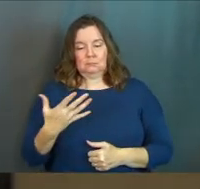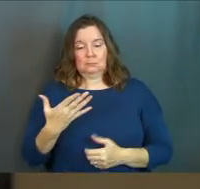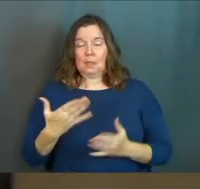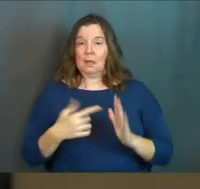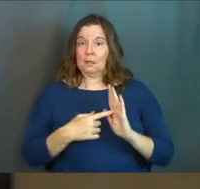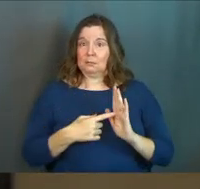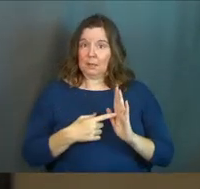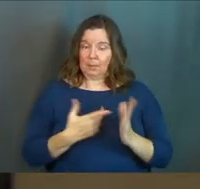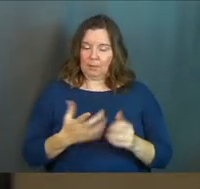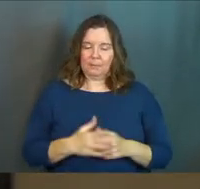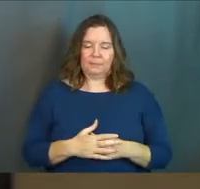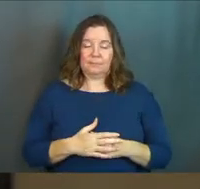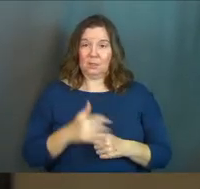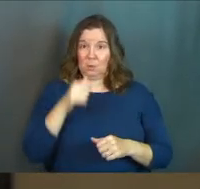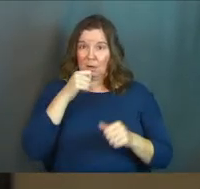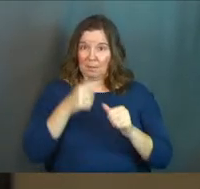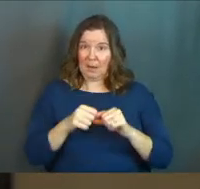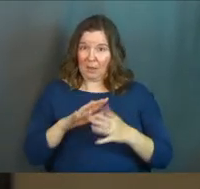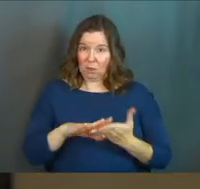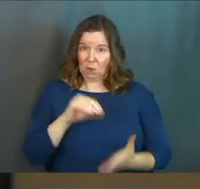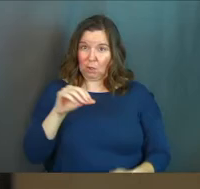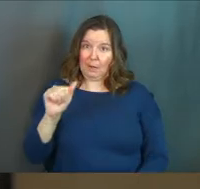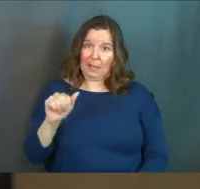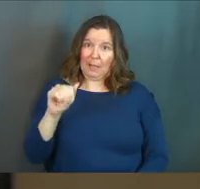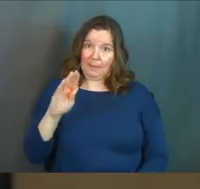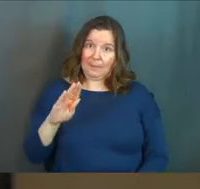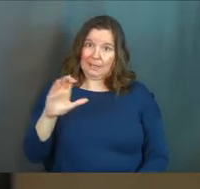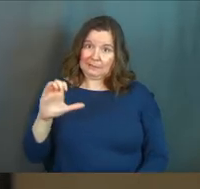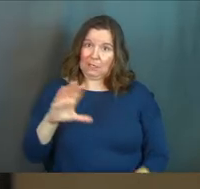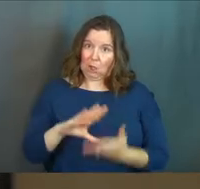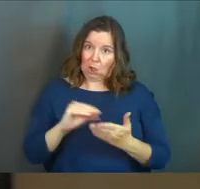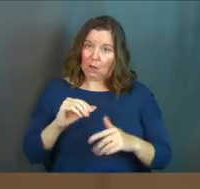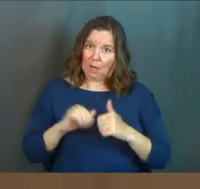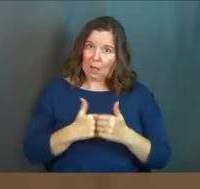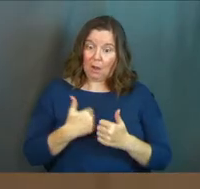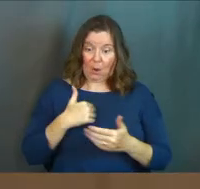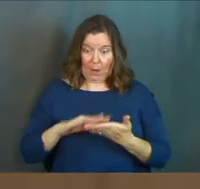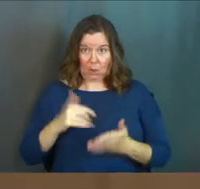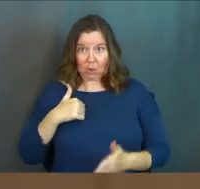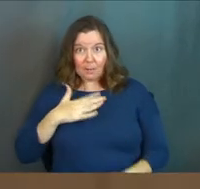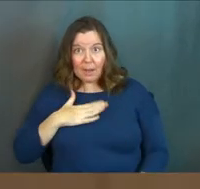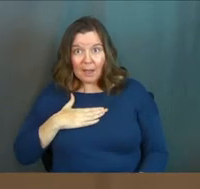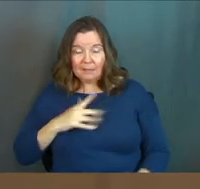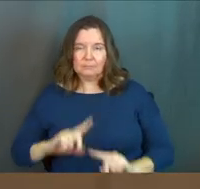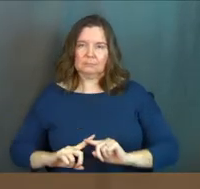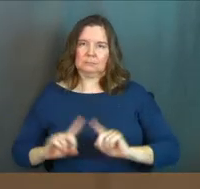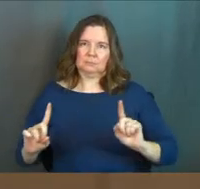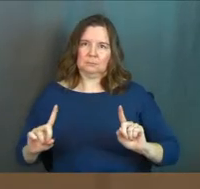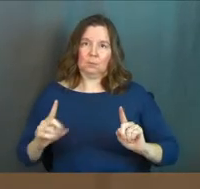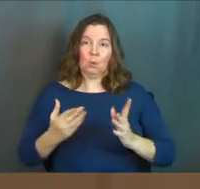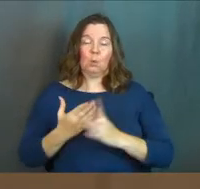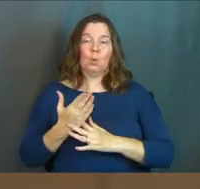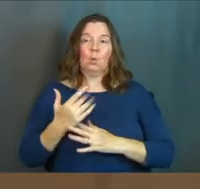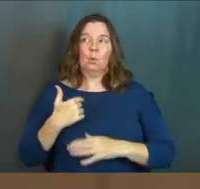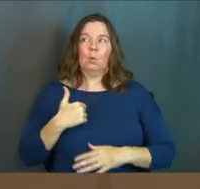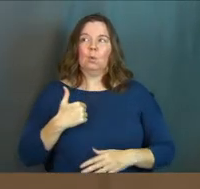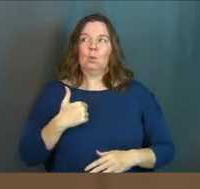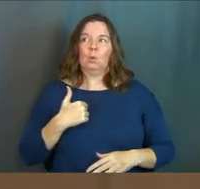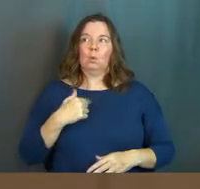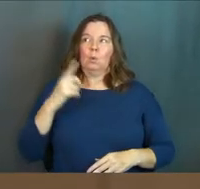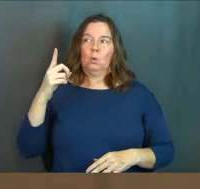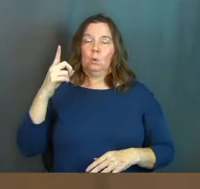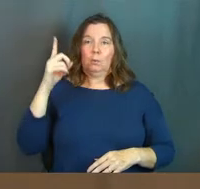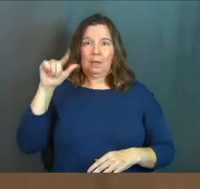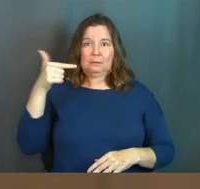Prime example, everybody remember how they learned their ABCs, how I learned my ABCs, by